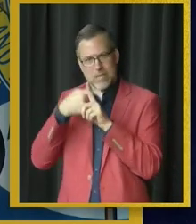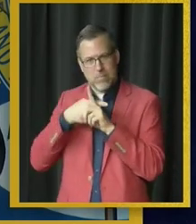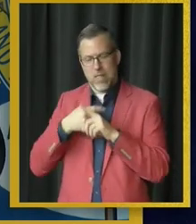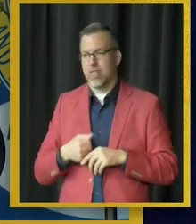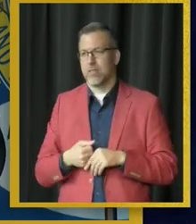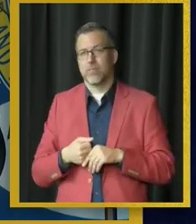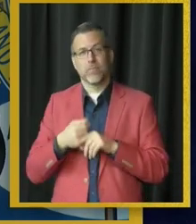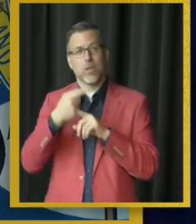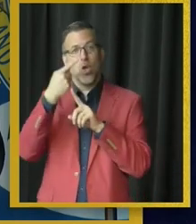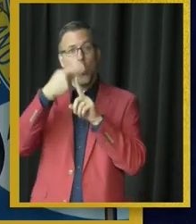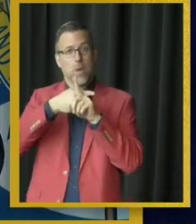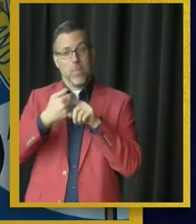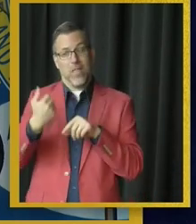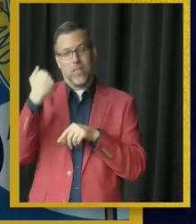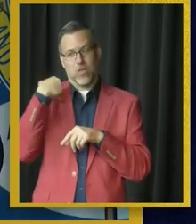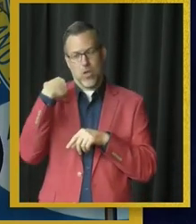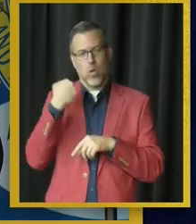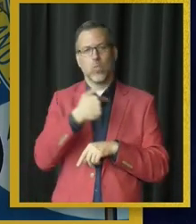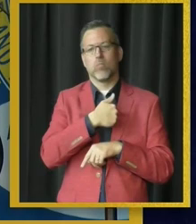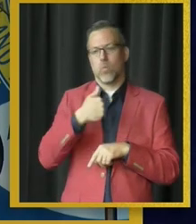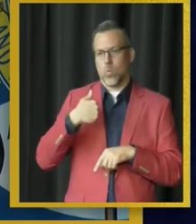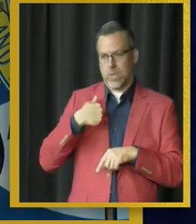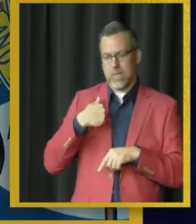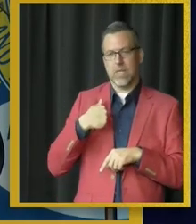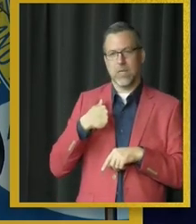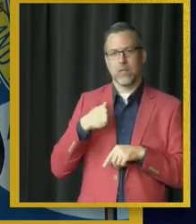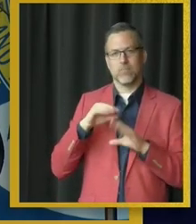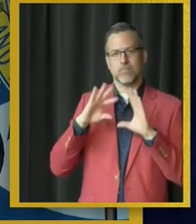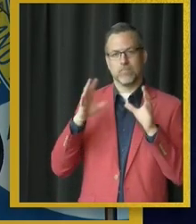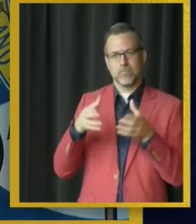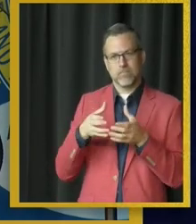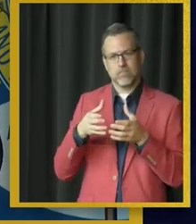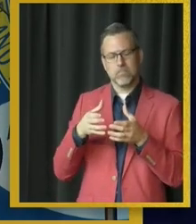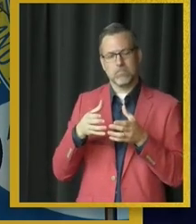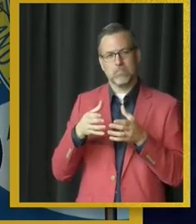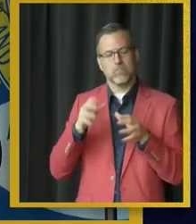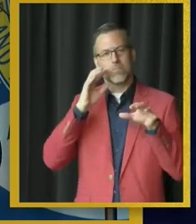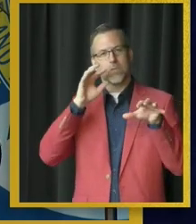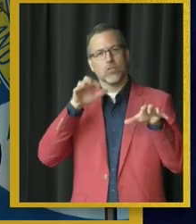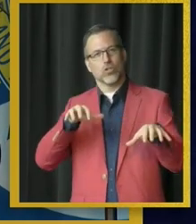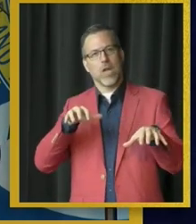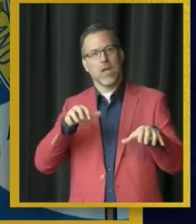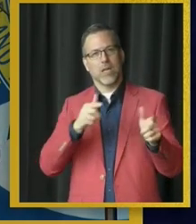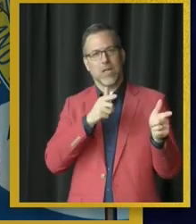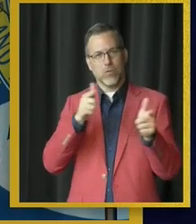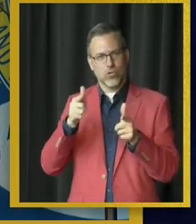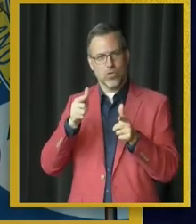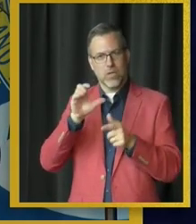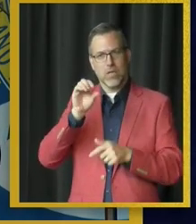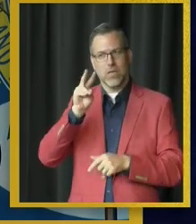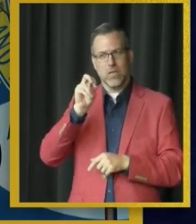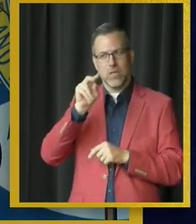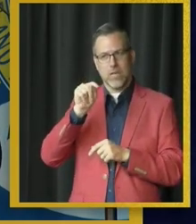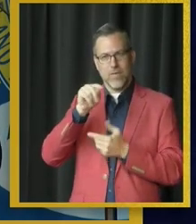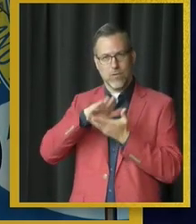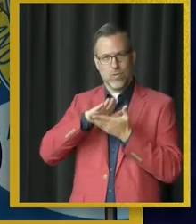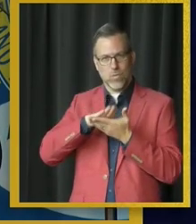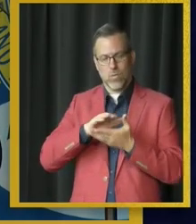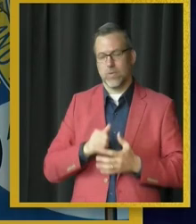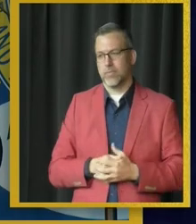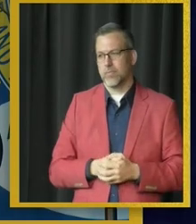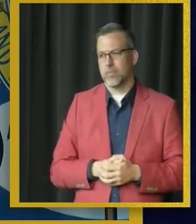1 month ago today, we as a community were devastated by the mass shooting at the Covenant School.